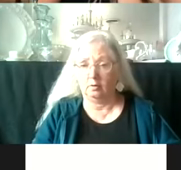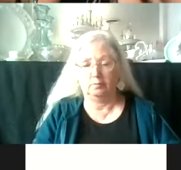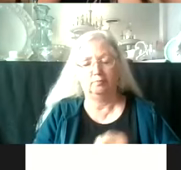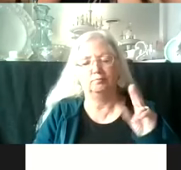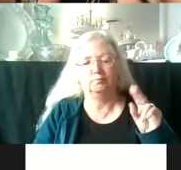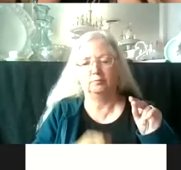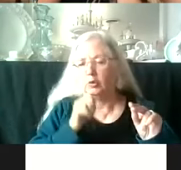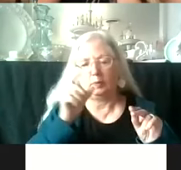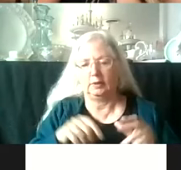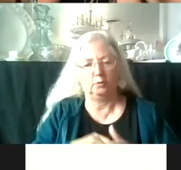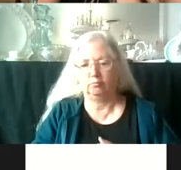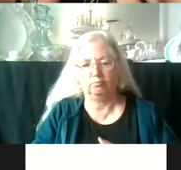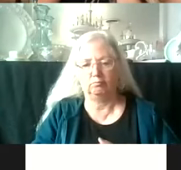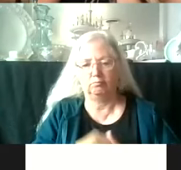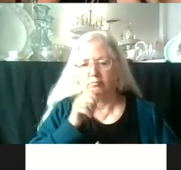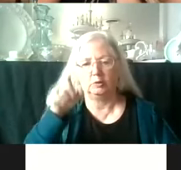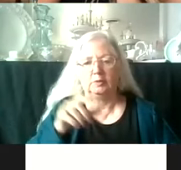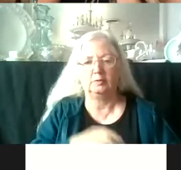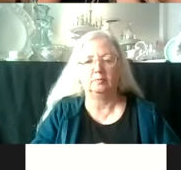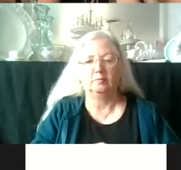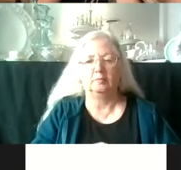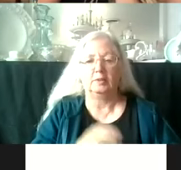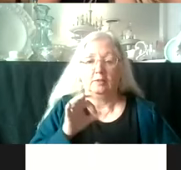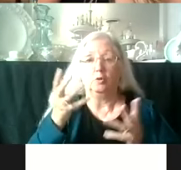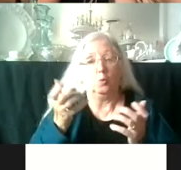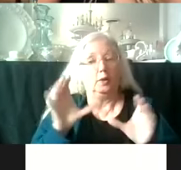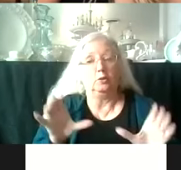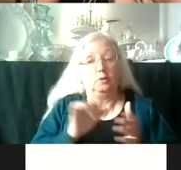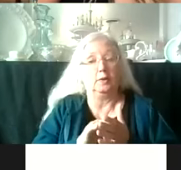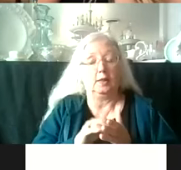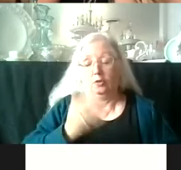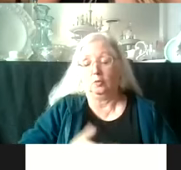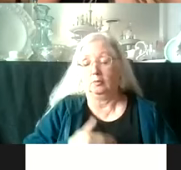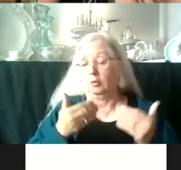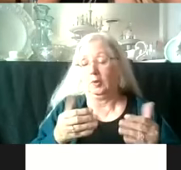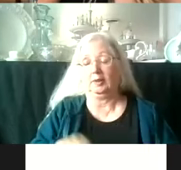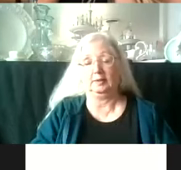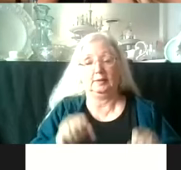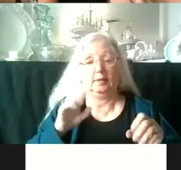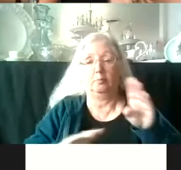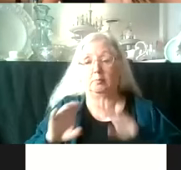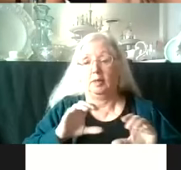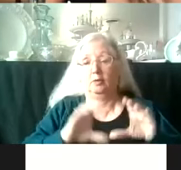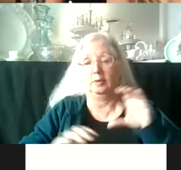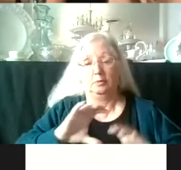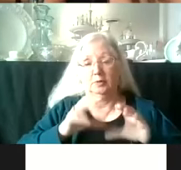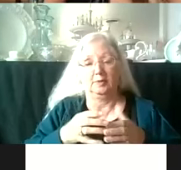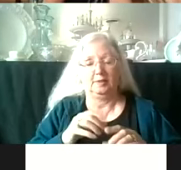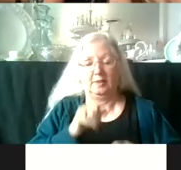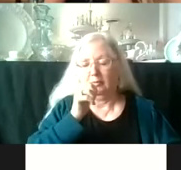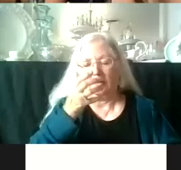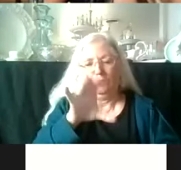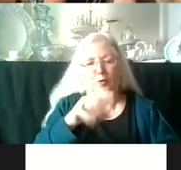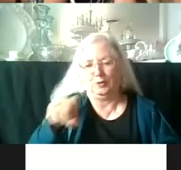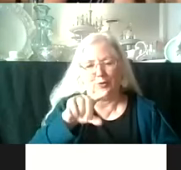No, you don't need to. No, you don't. If you want to do that, you're welcome to take a biochemistry class. So no, I'm not going to make you do that. But we do